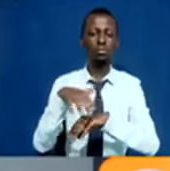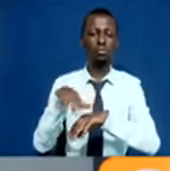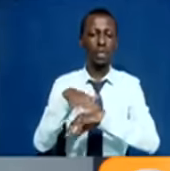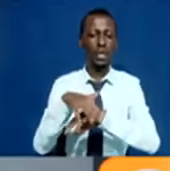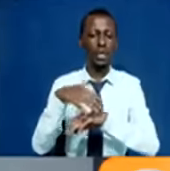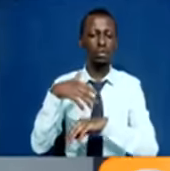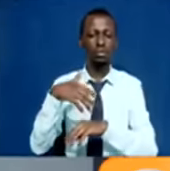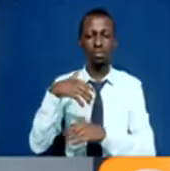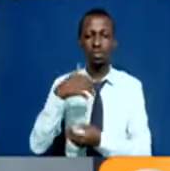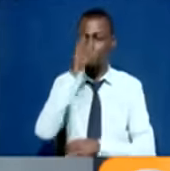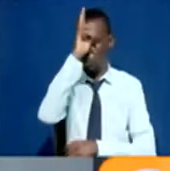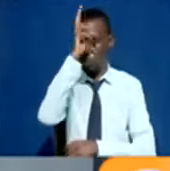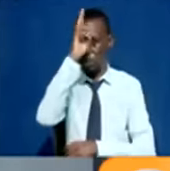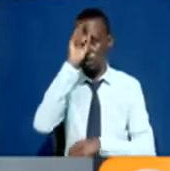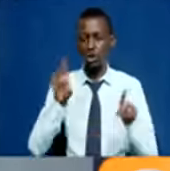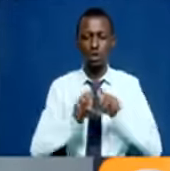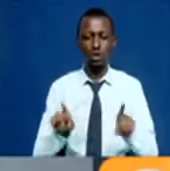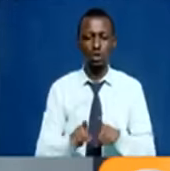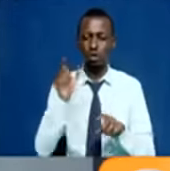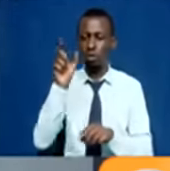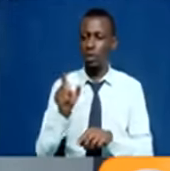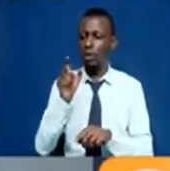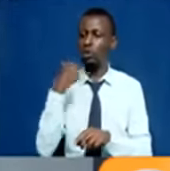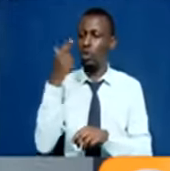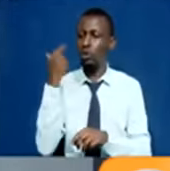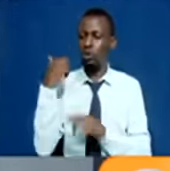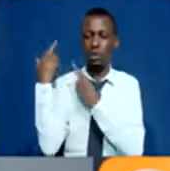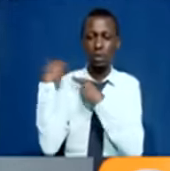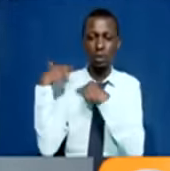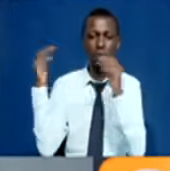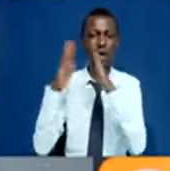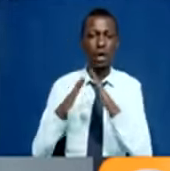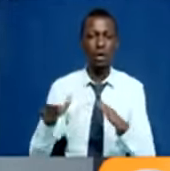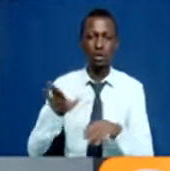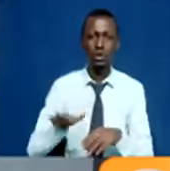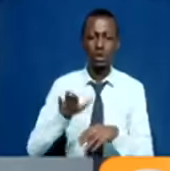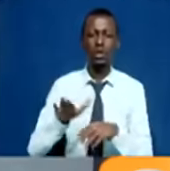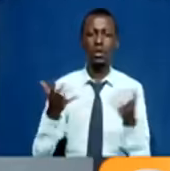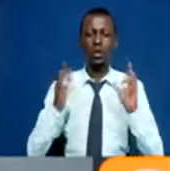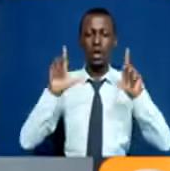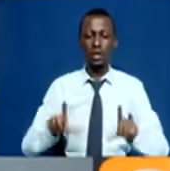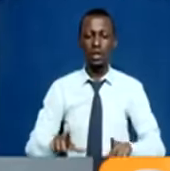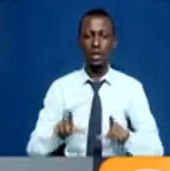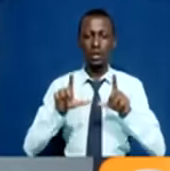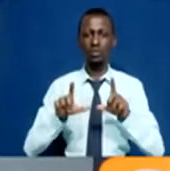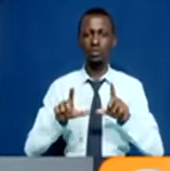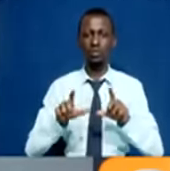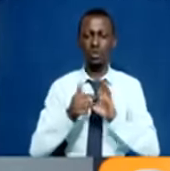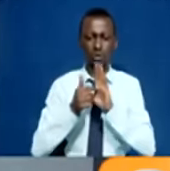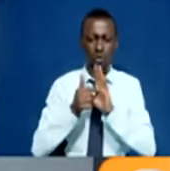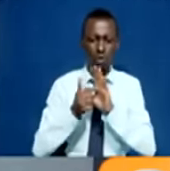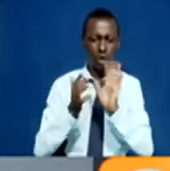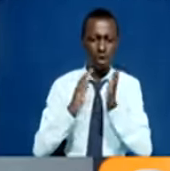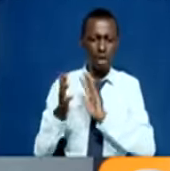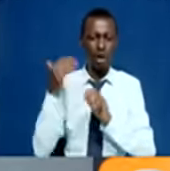at apartments near Kenyatta University disclosed Matara's disturbing actions during his tenancy, shedding light on